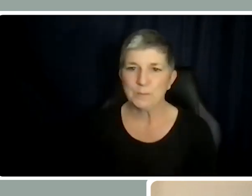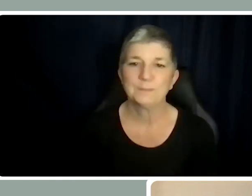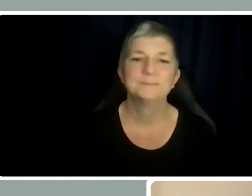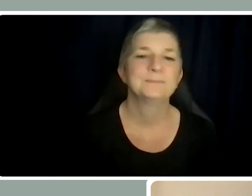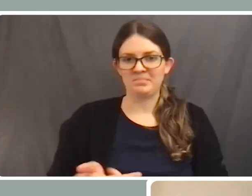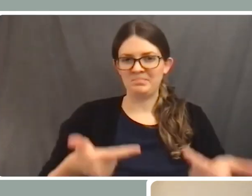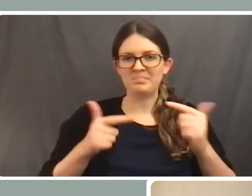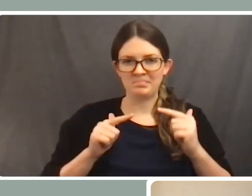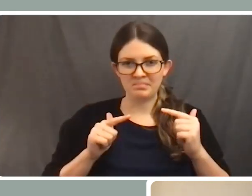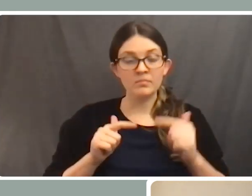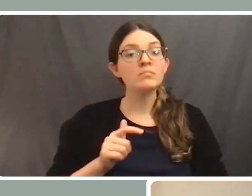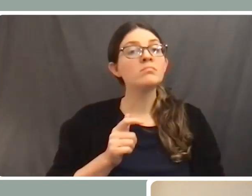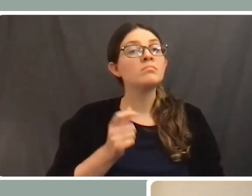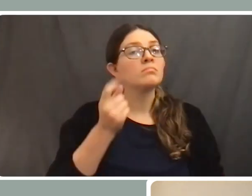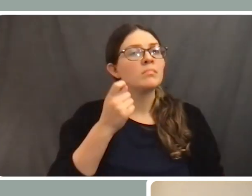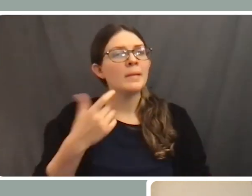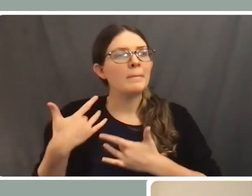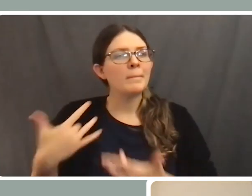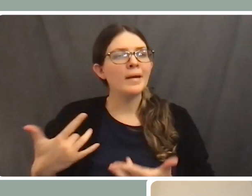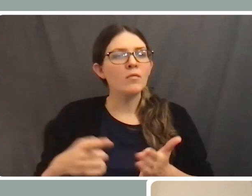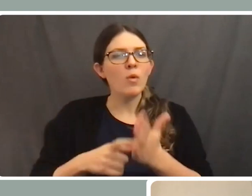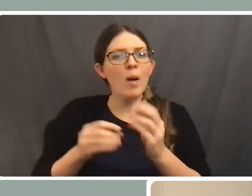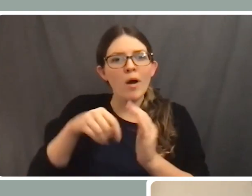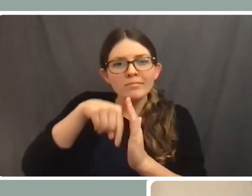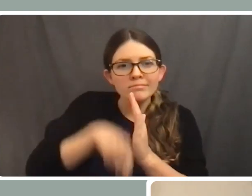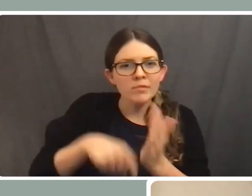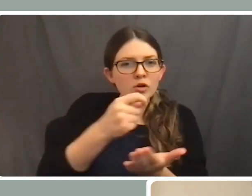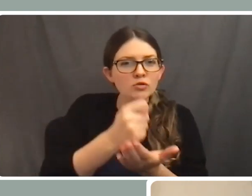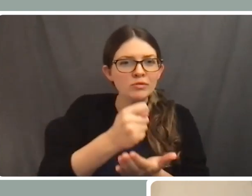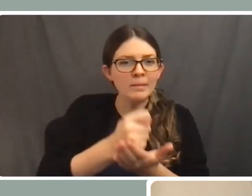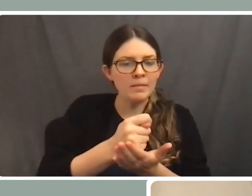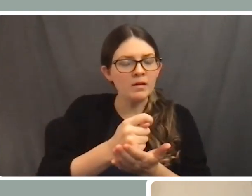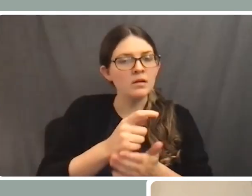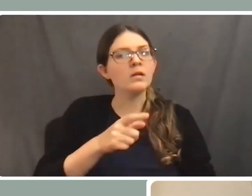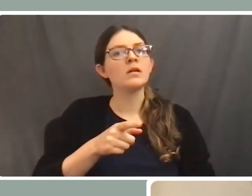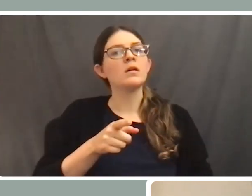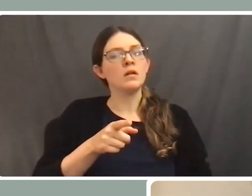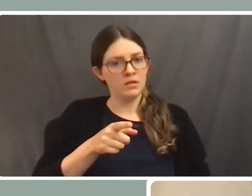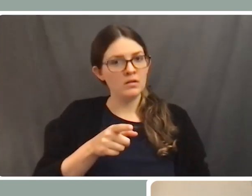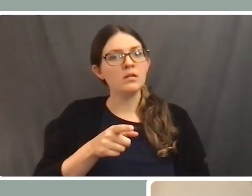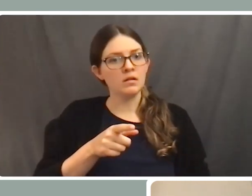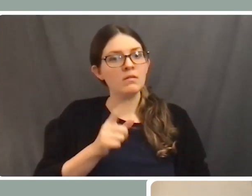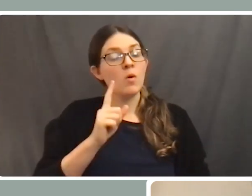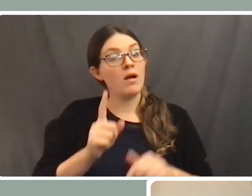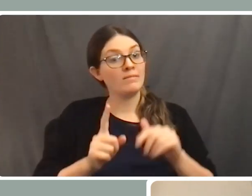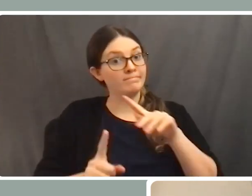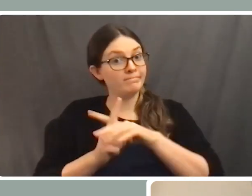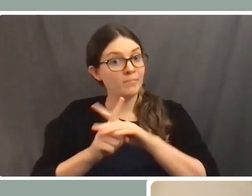do typically require sort of more comprehensive treatment regimens in order to bring those recurrence